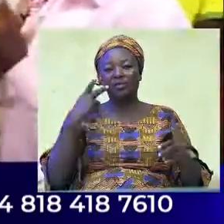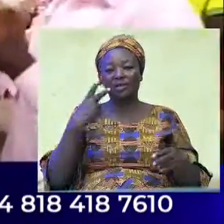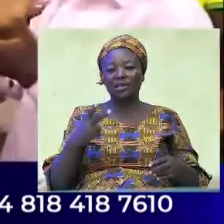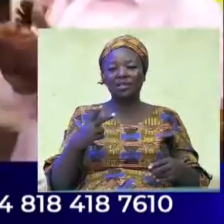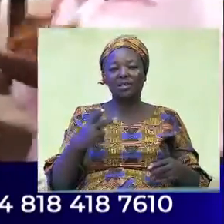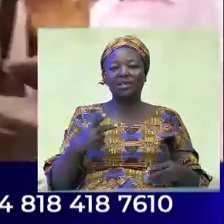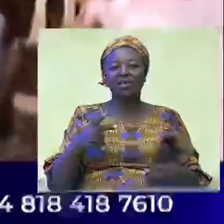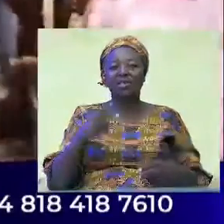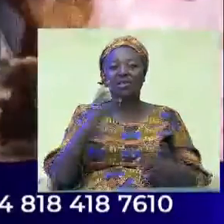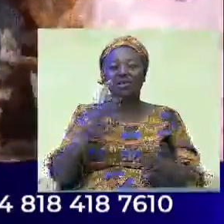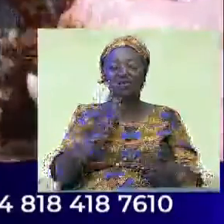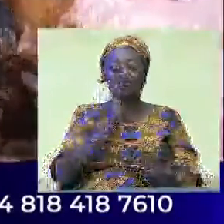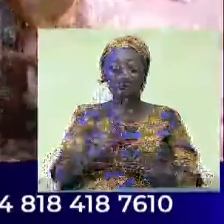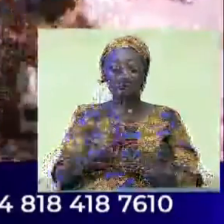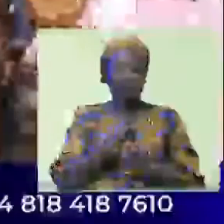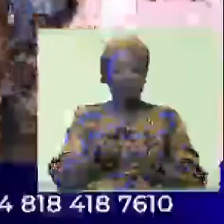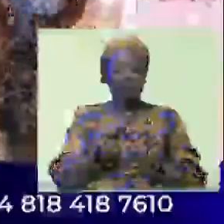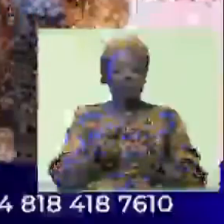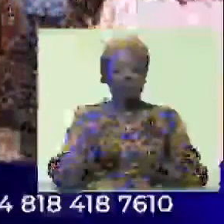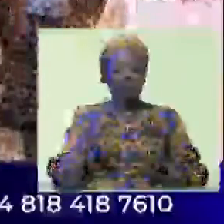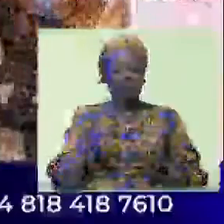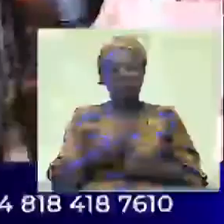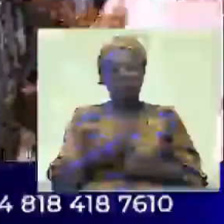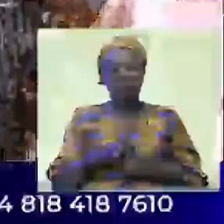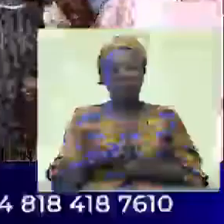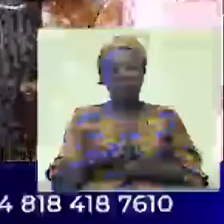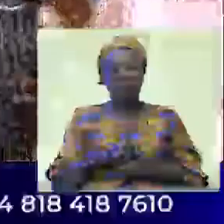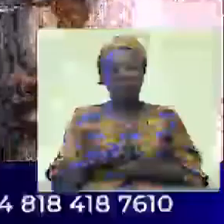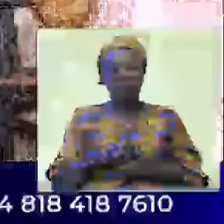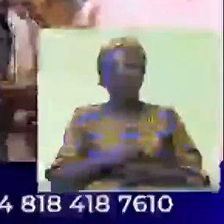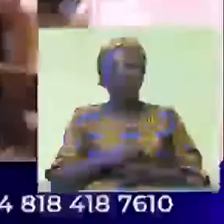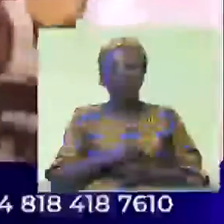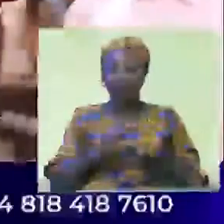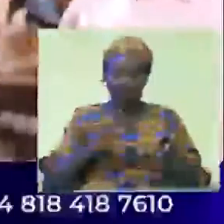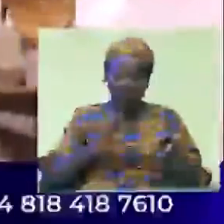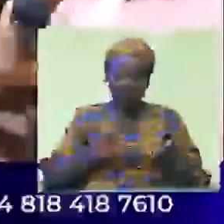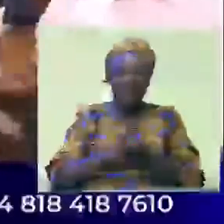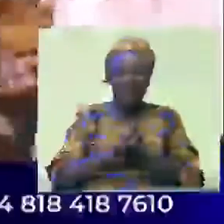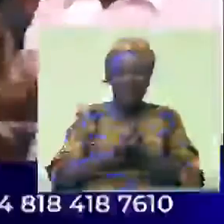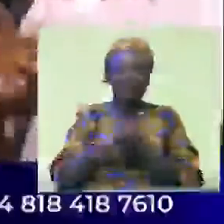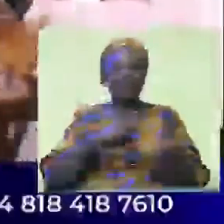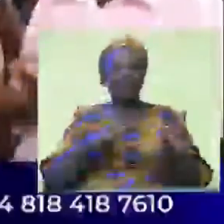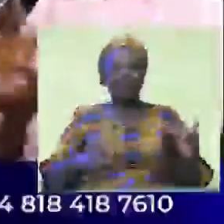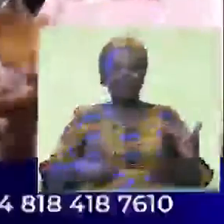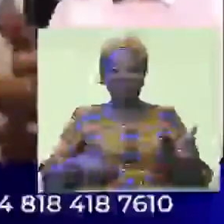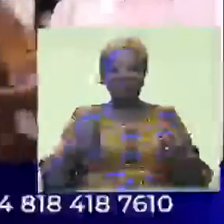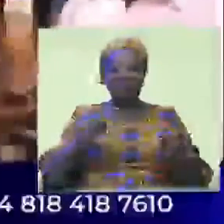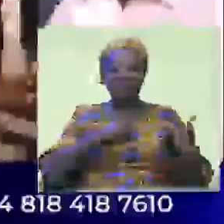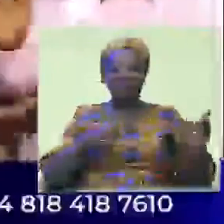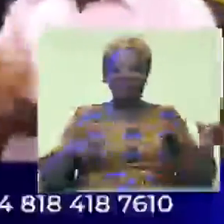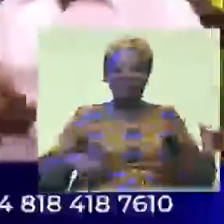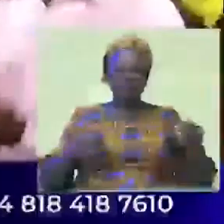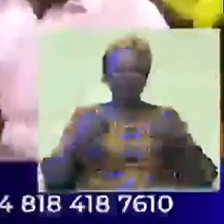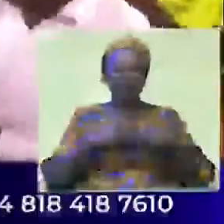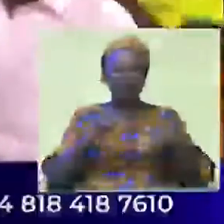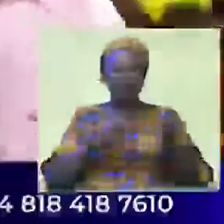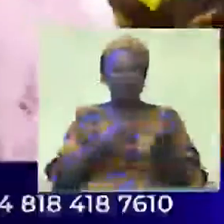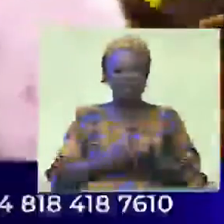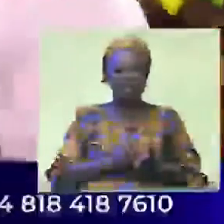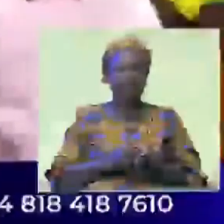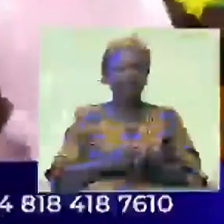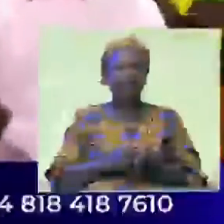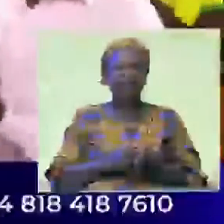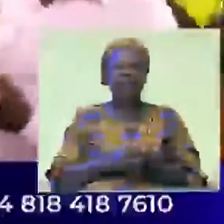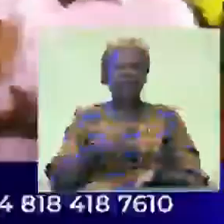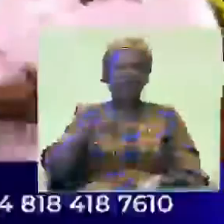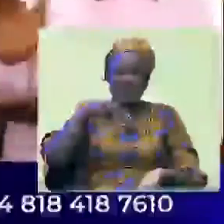Just keep coming. Keep coming. Make way for them. Make way for them. The